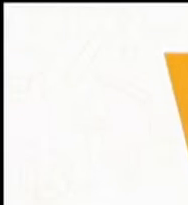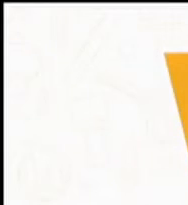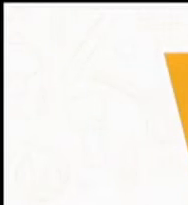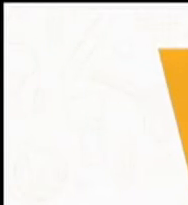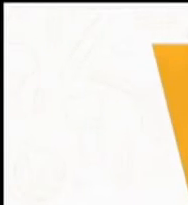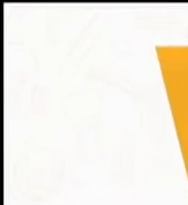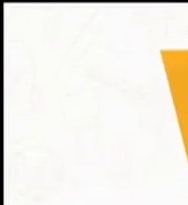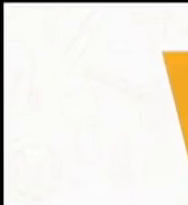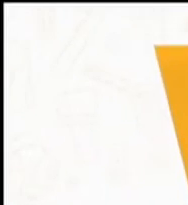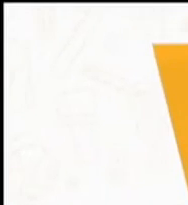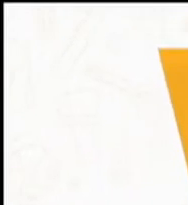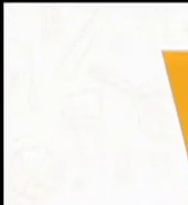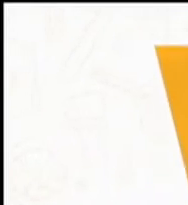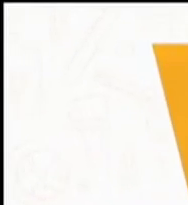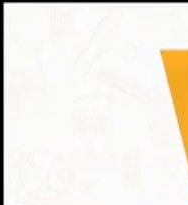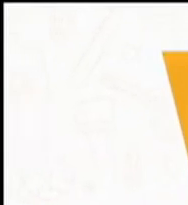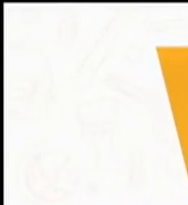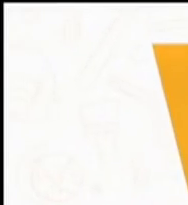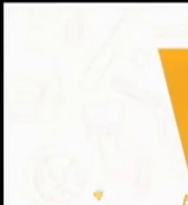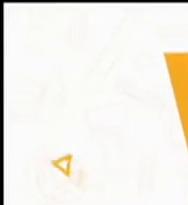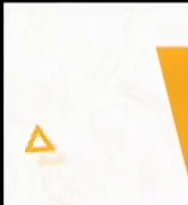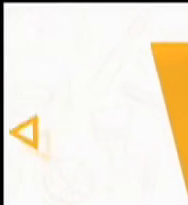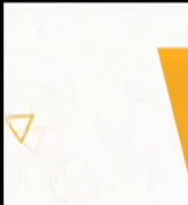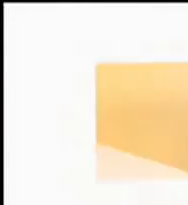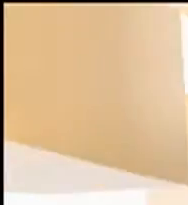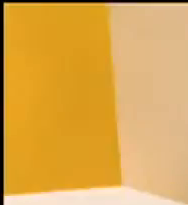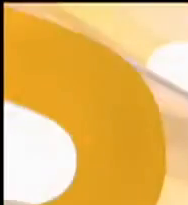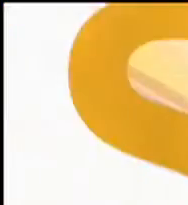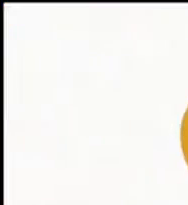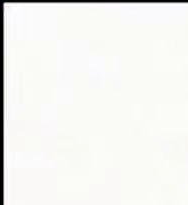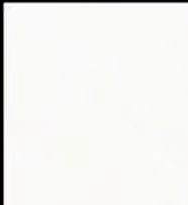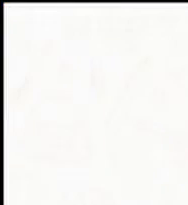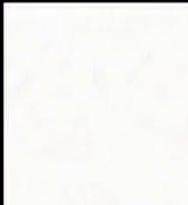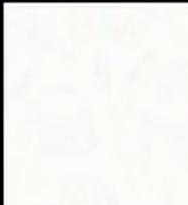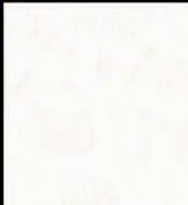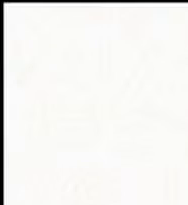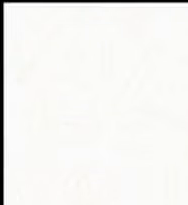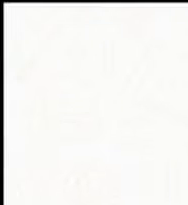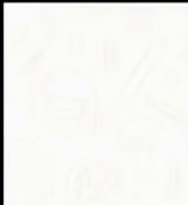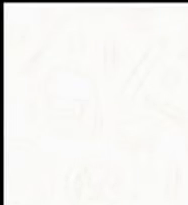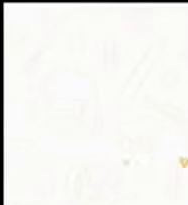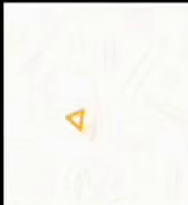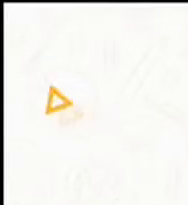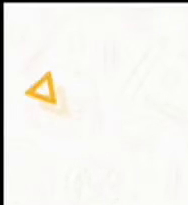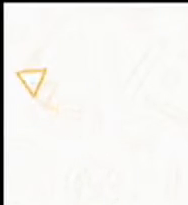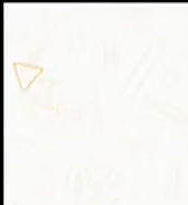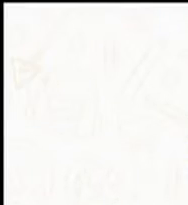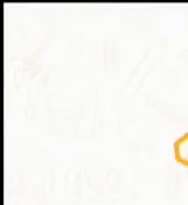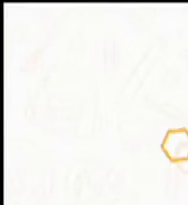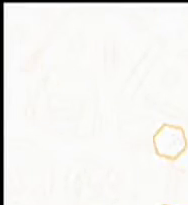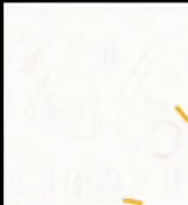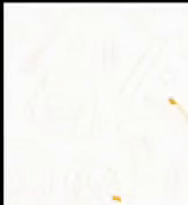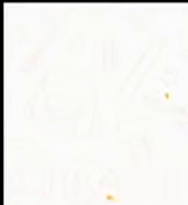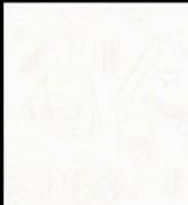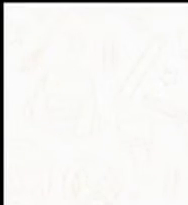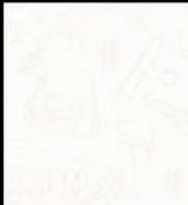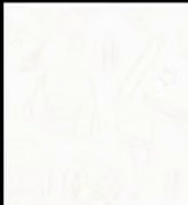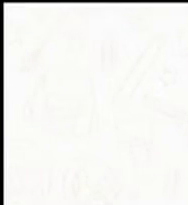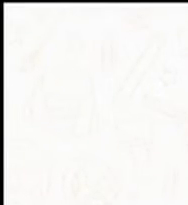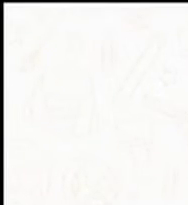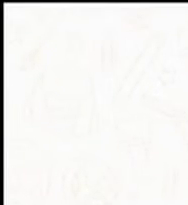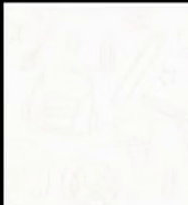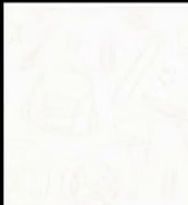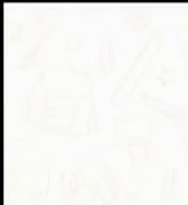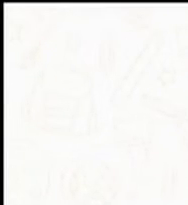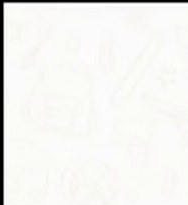Win free airtime with hashtag #LearnOn1. Share your comments on the lessons. SMS your feedback, name and town